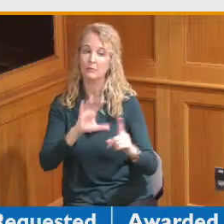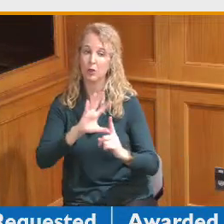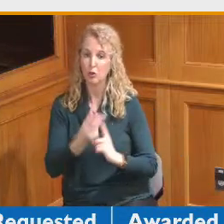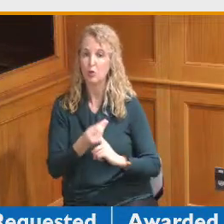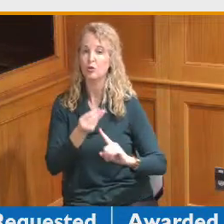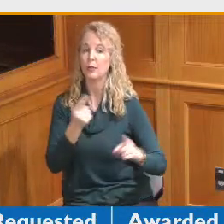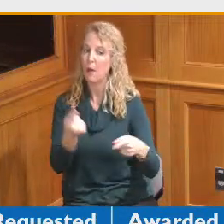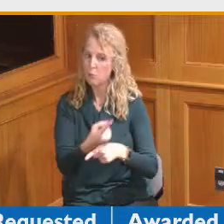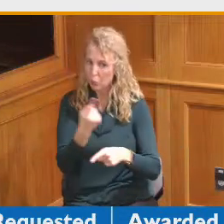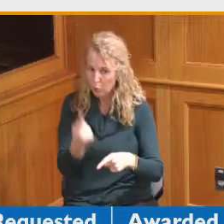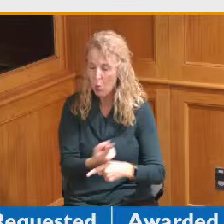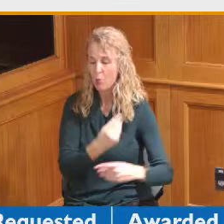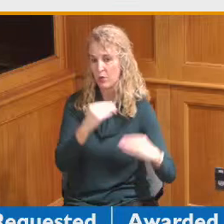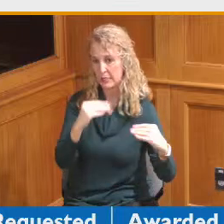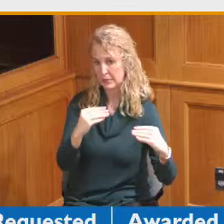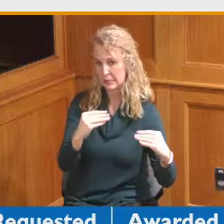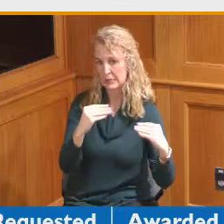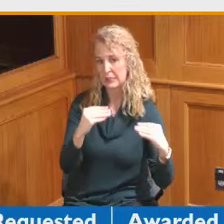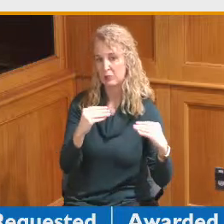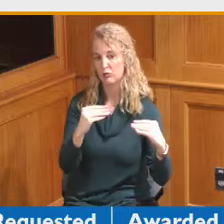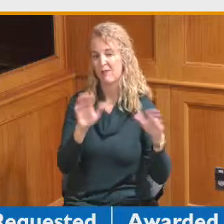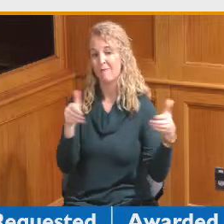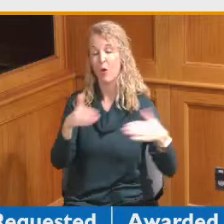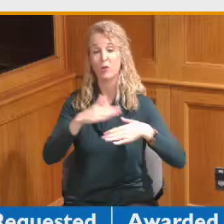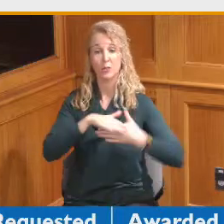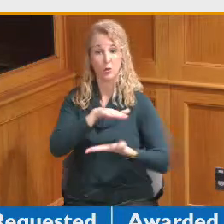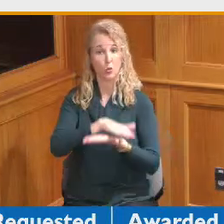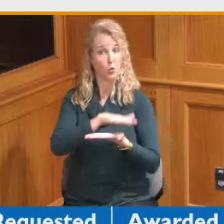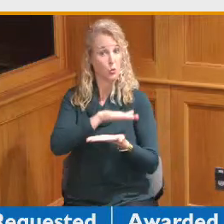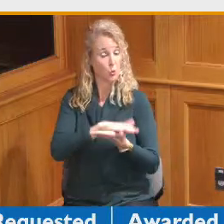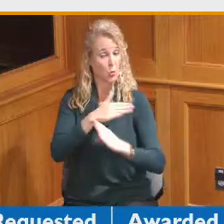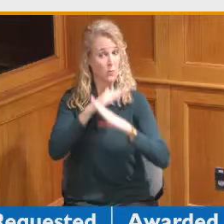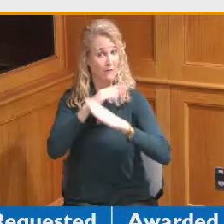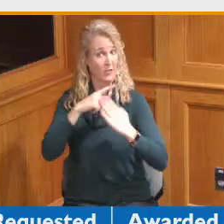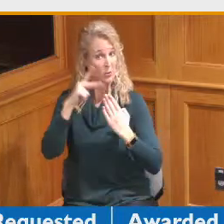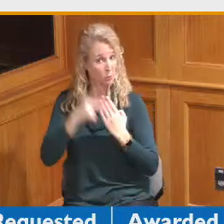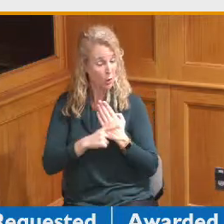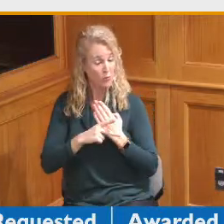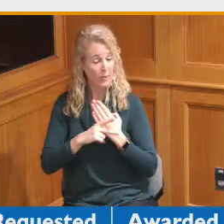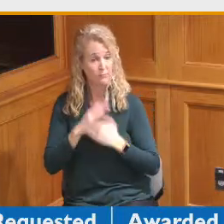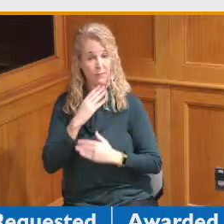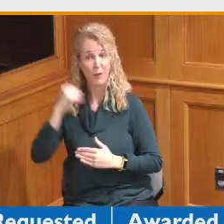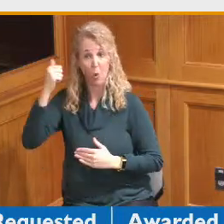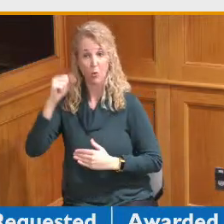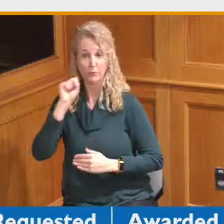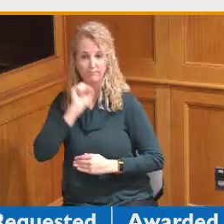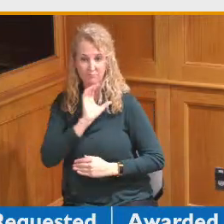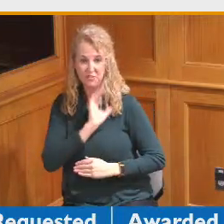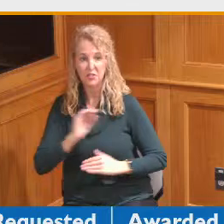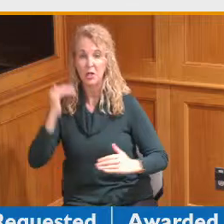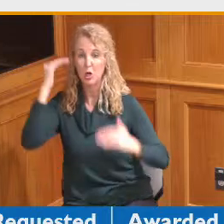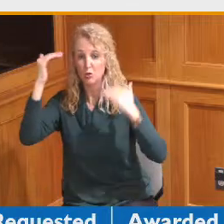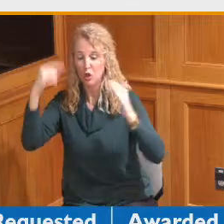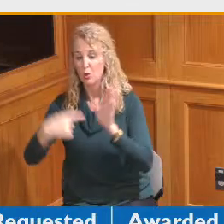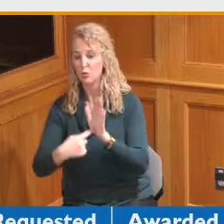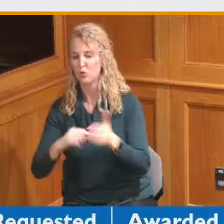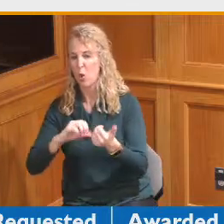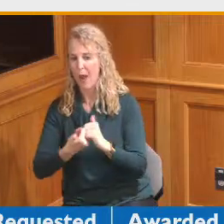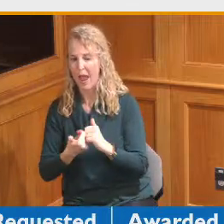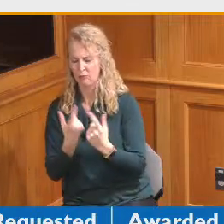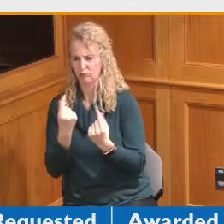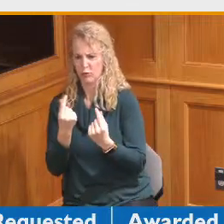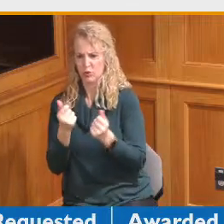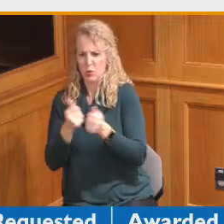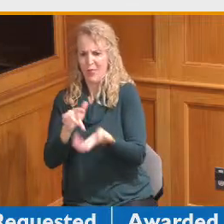services and focusing on prevention programs in schools, education for older adults about prescription drug disposal, and